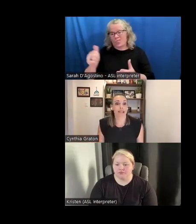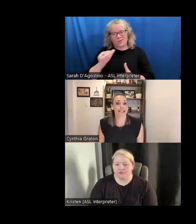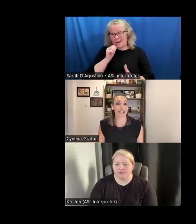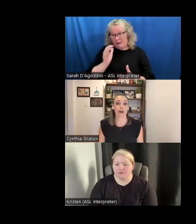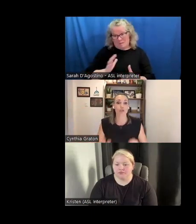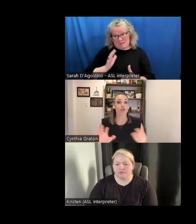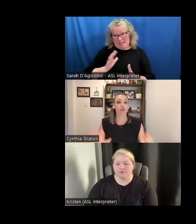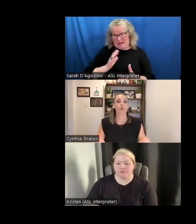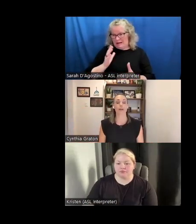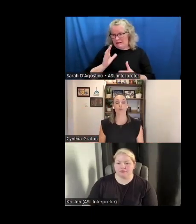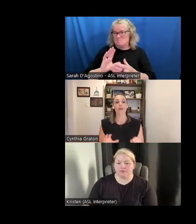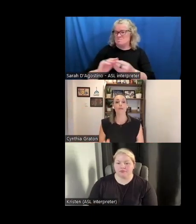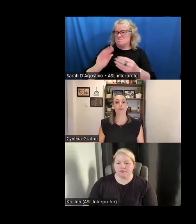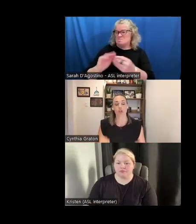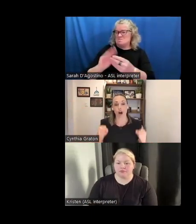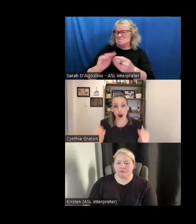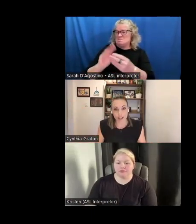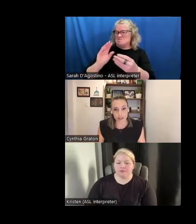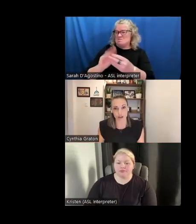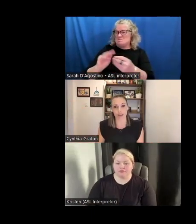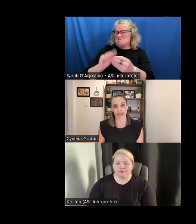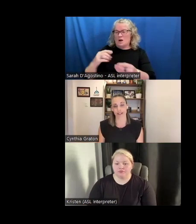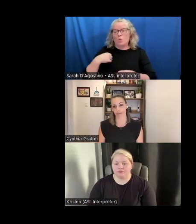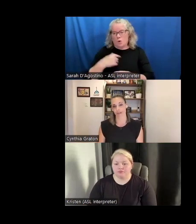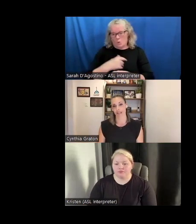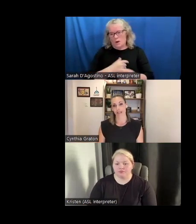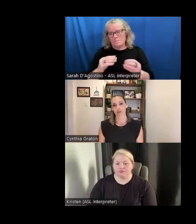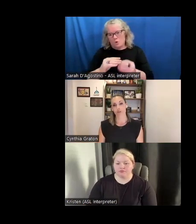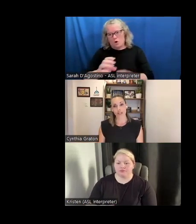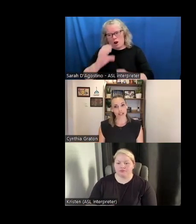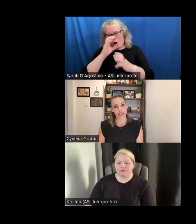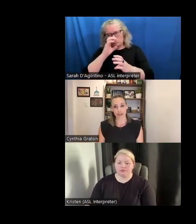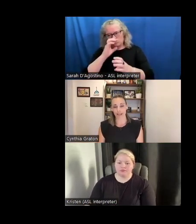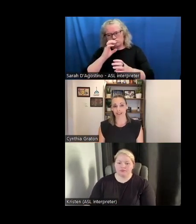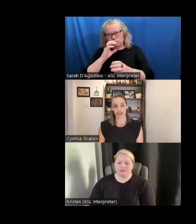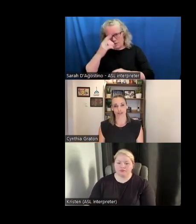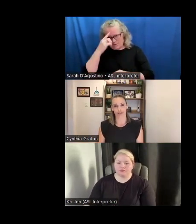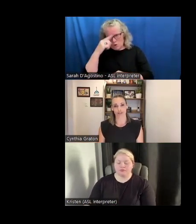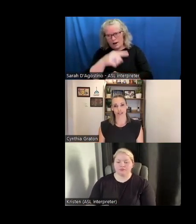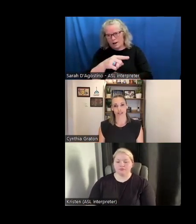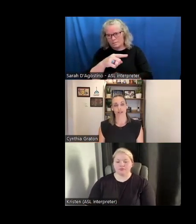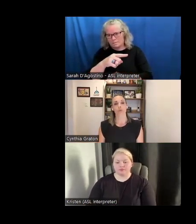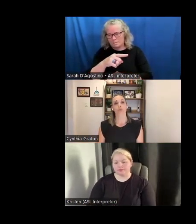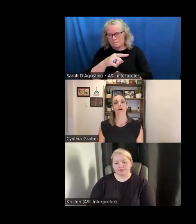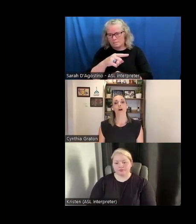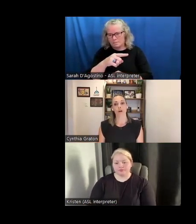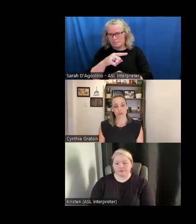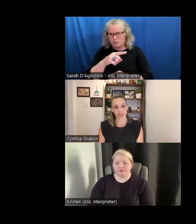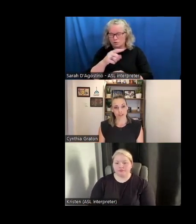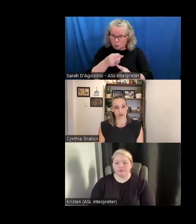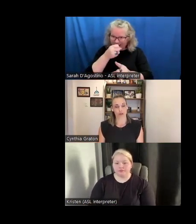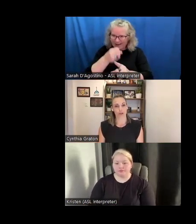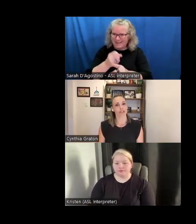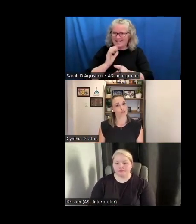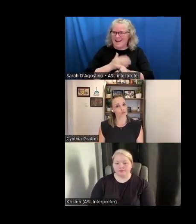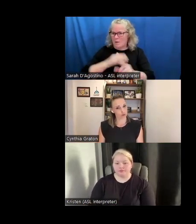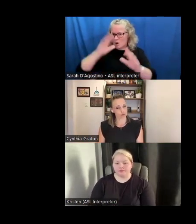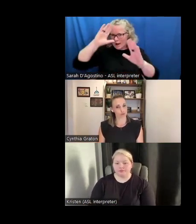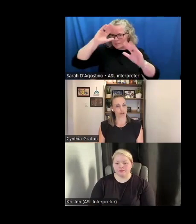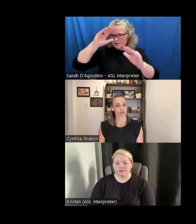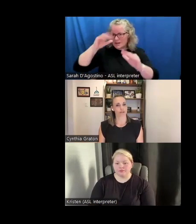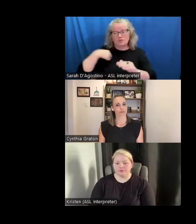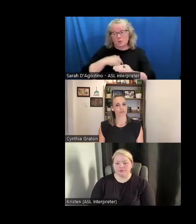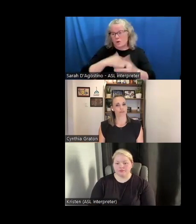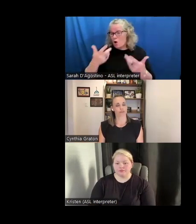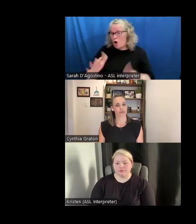Jake might say or do when we push harder on him to meet an expectation we already know he